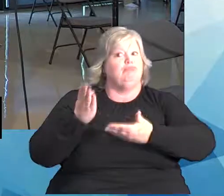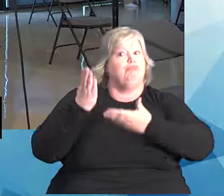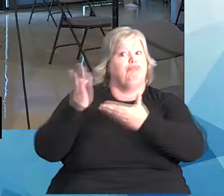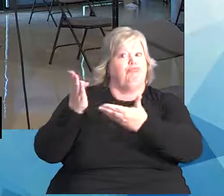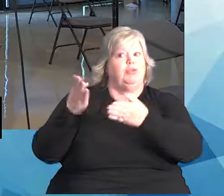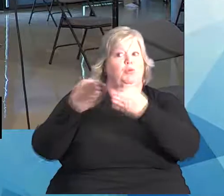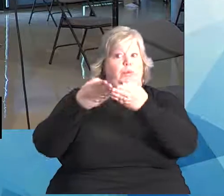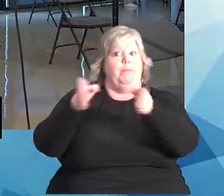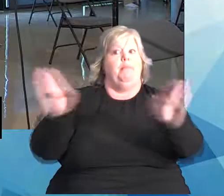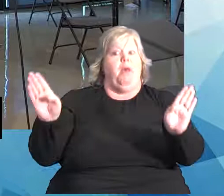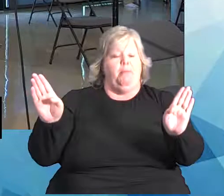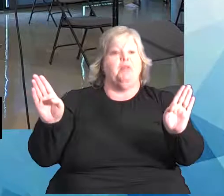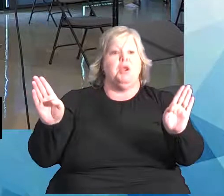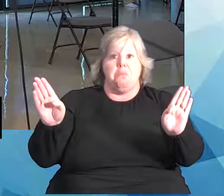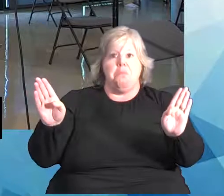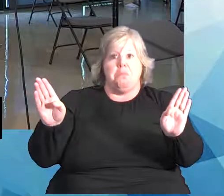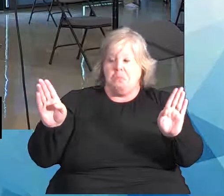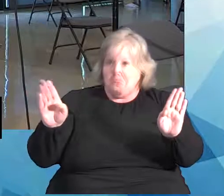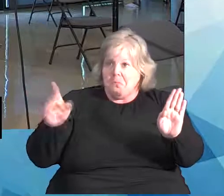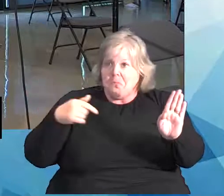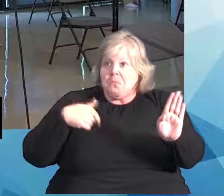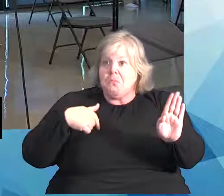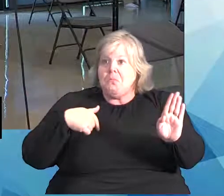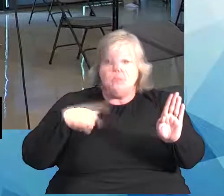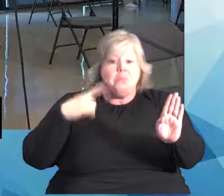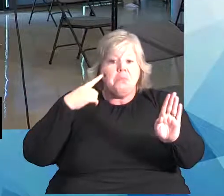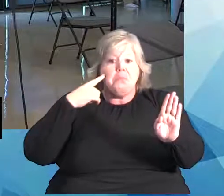public. I have not received,